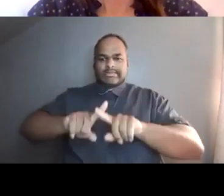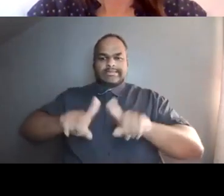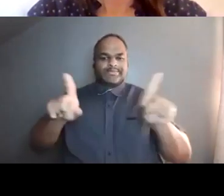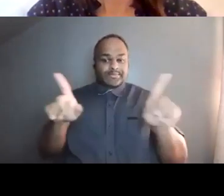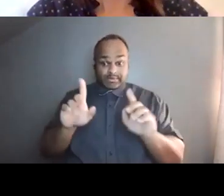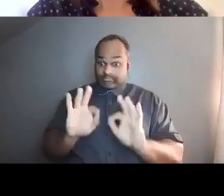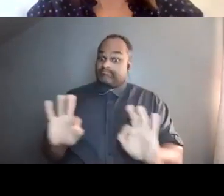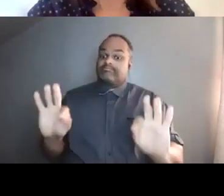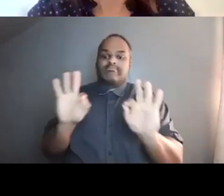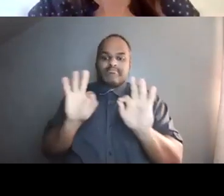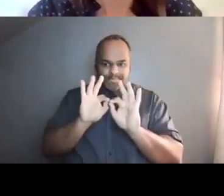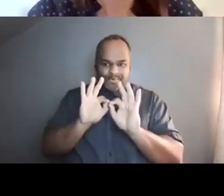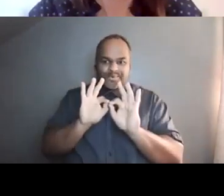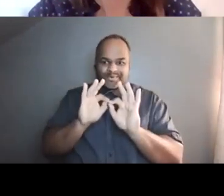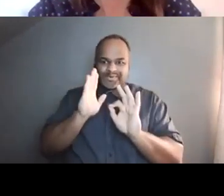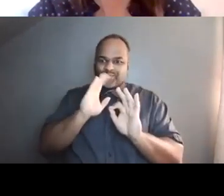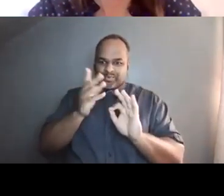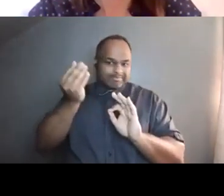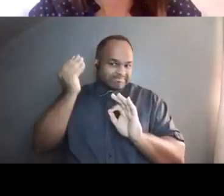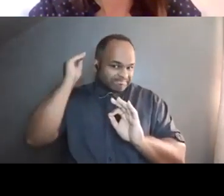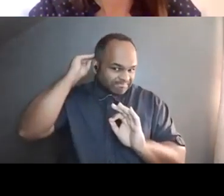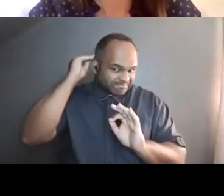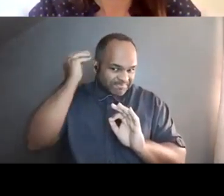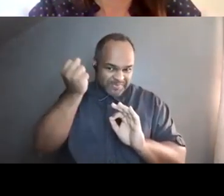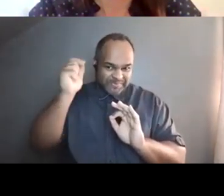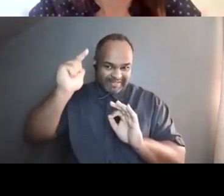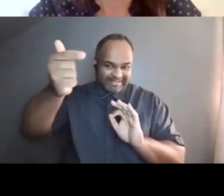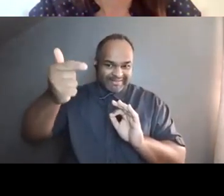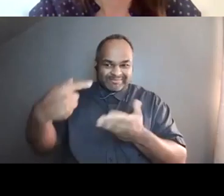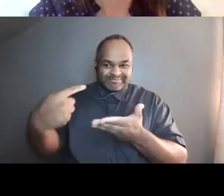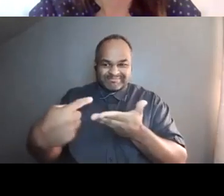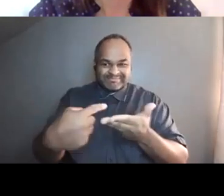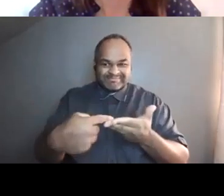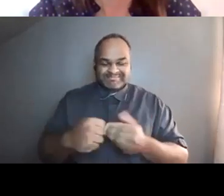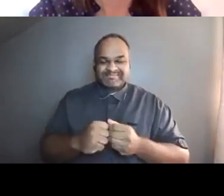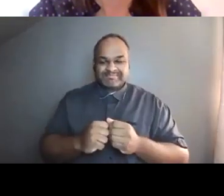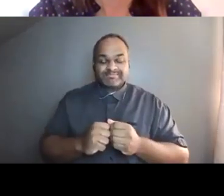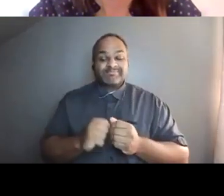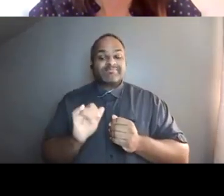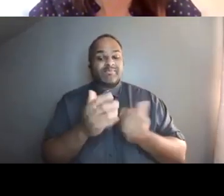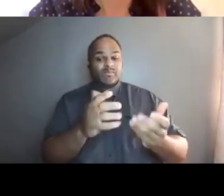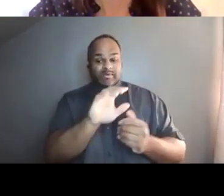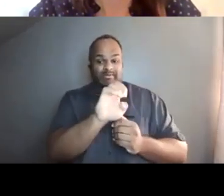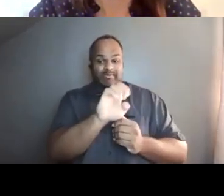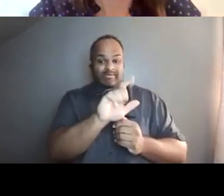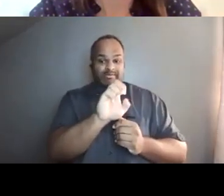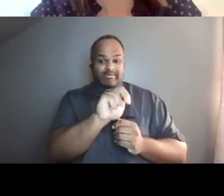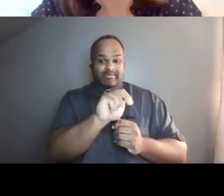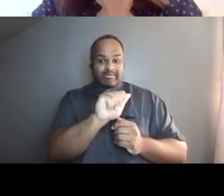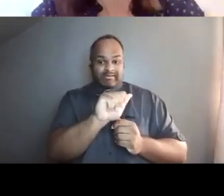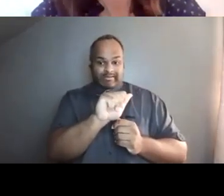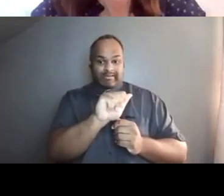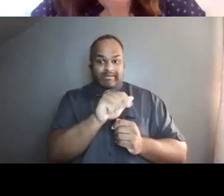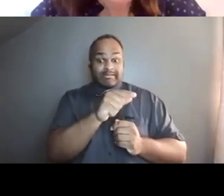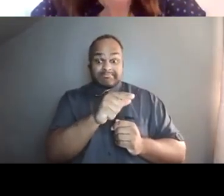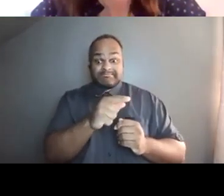an important point I want to come back to. But first, I would like to turn to Yelena Yarskaya-Smirnova.